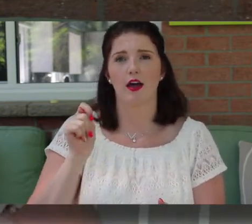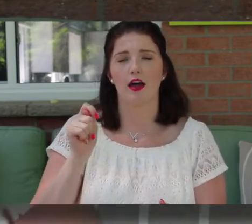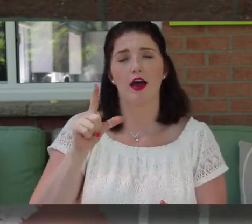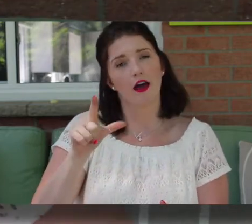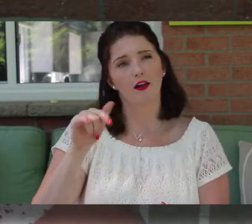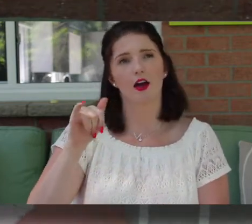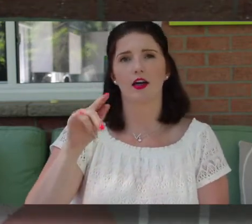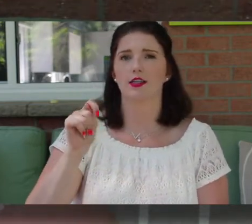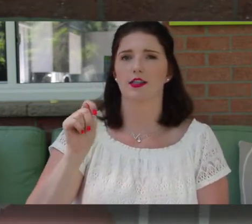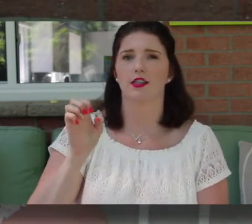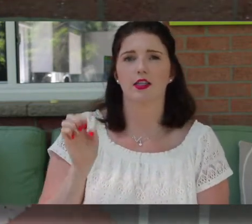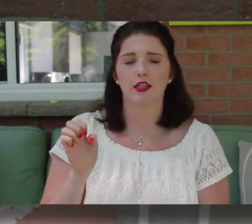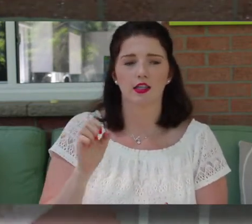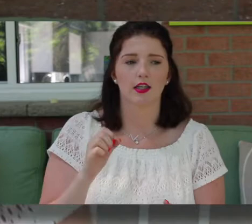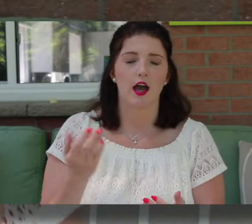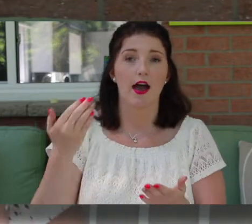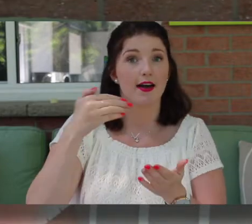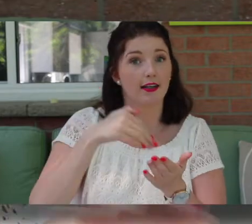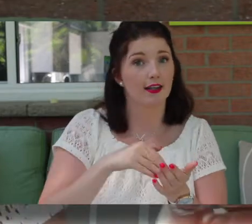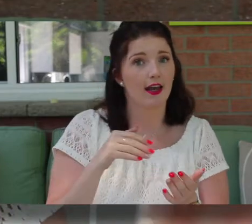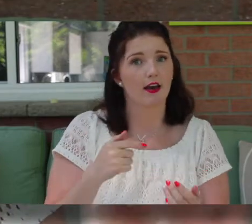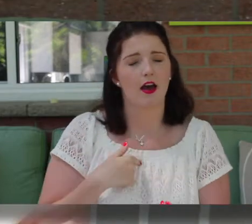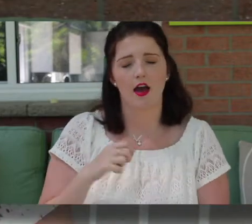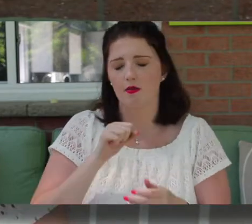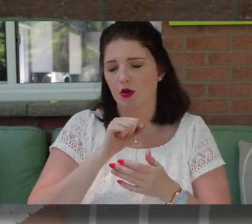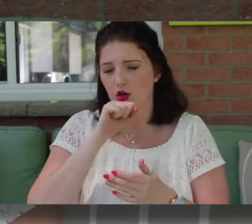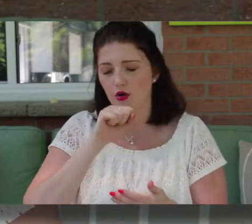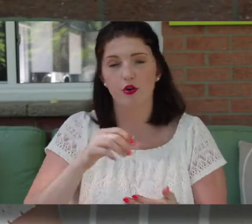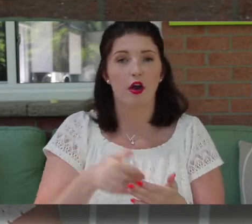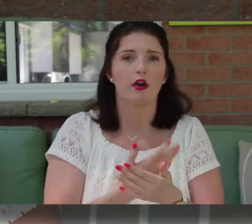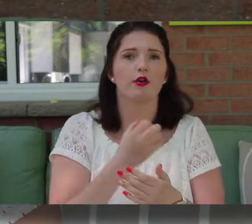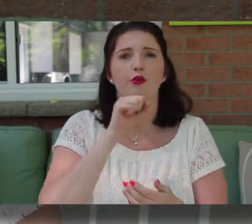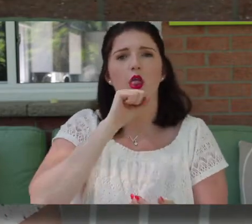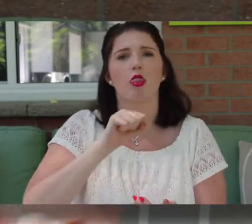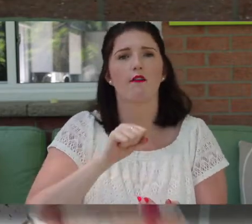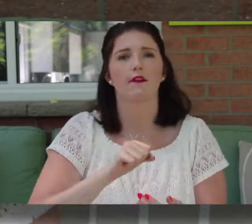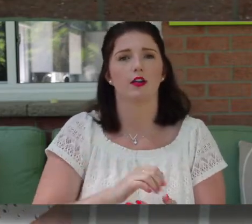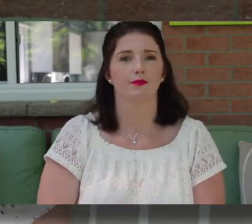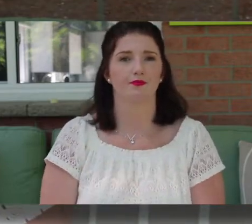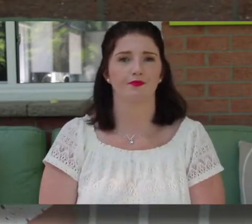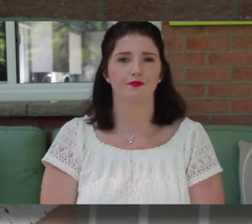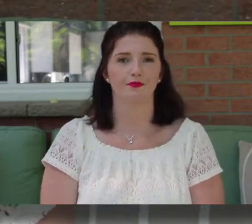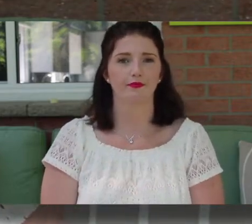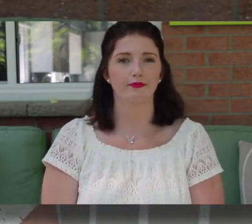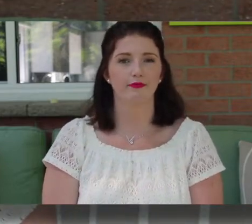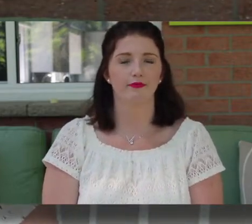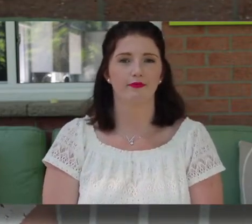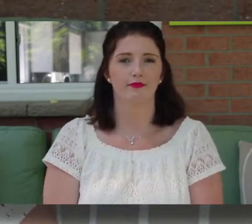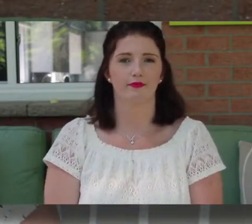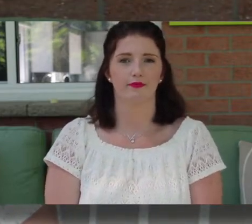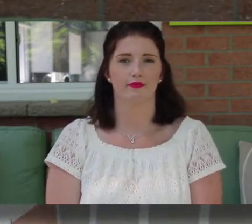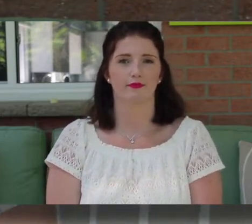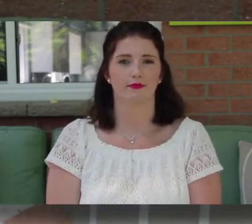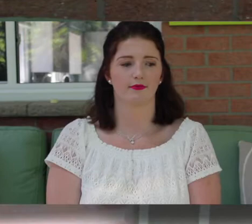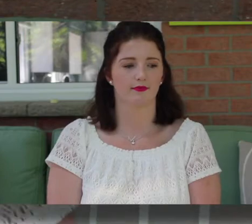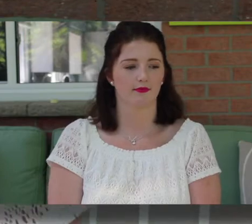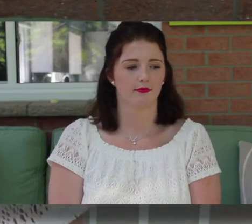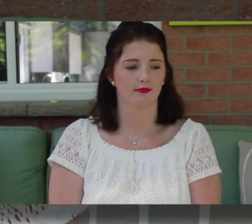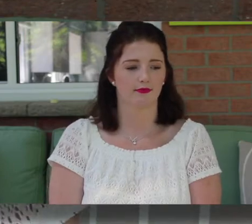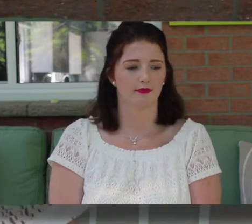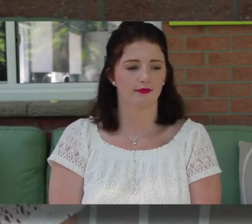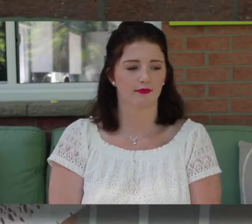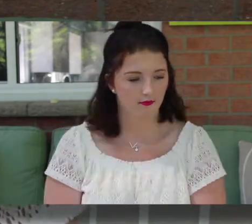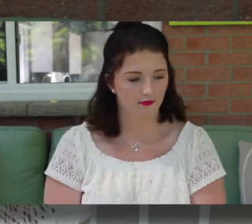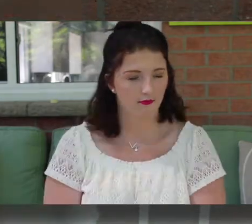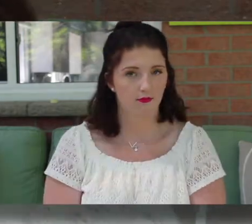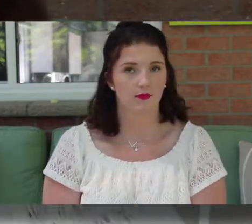say I am a newfound lover again with the Hoola just when they came out with this Hoola Light. I definitely highly recommend it to anyone that